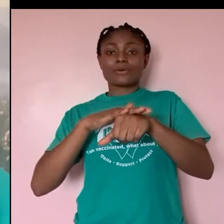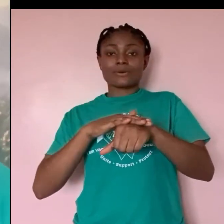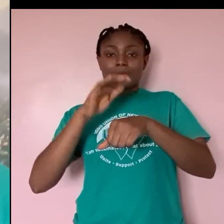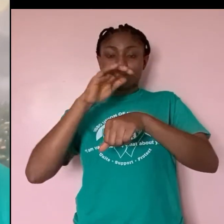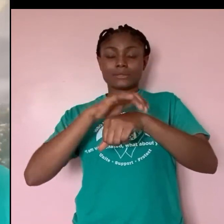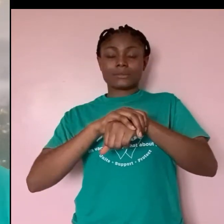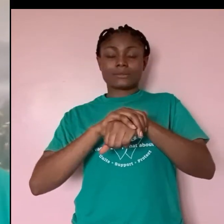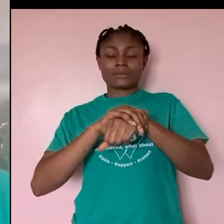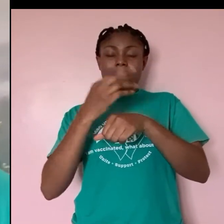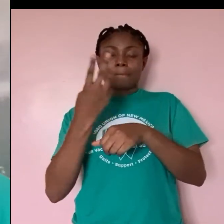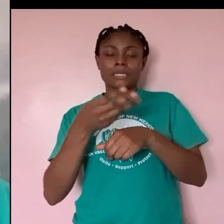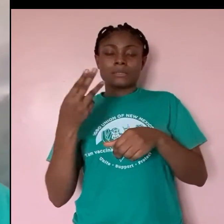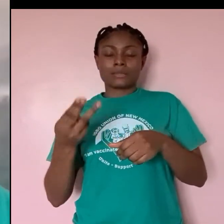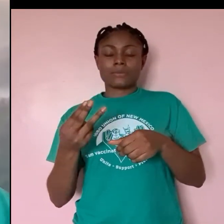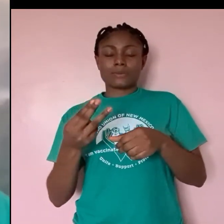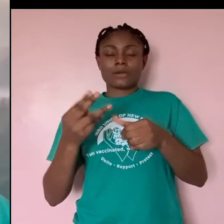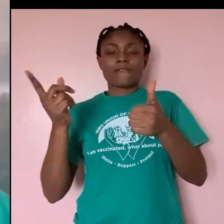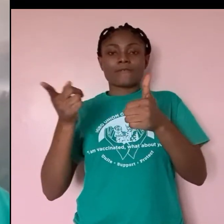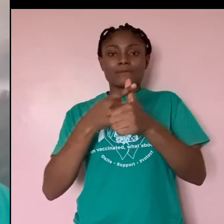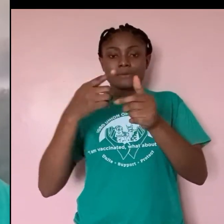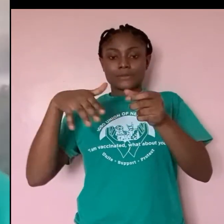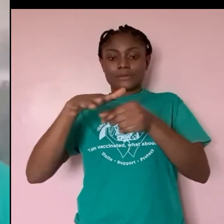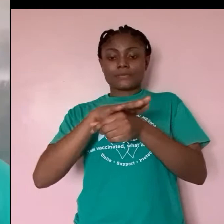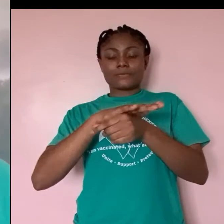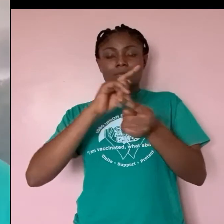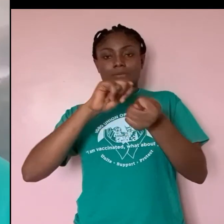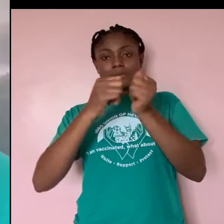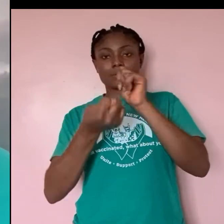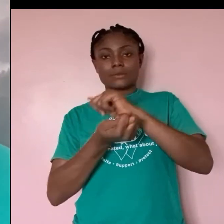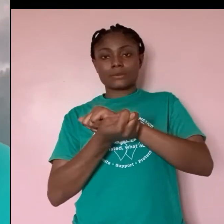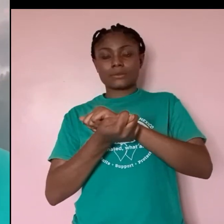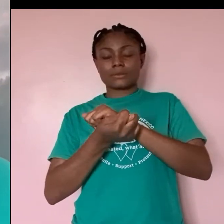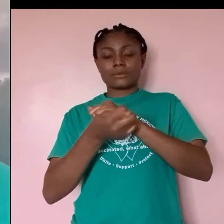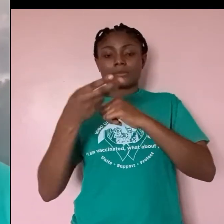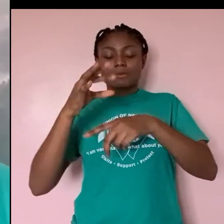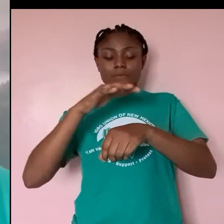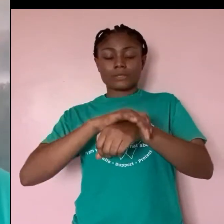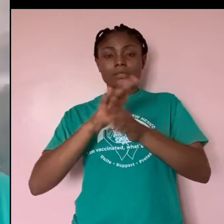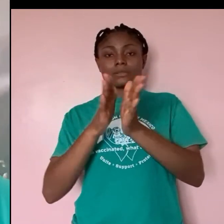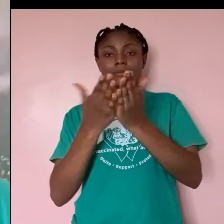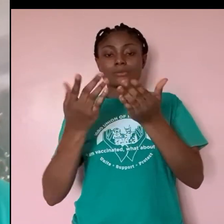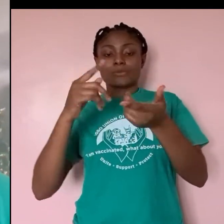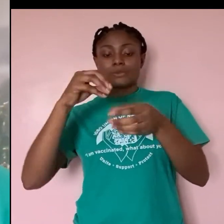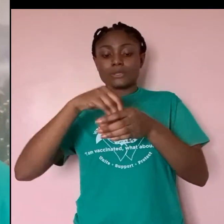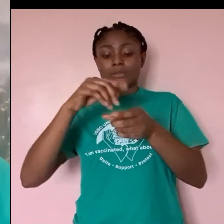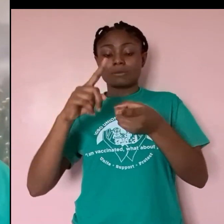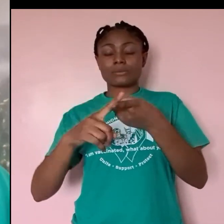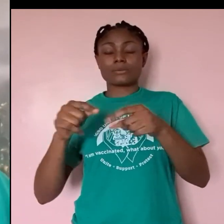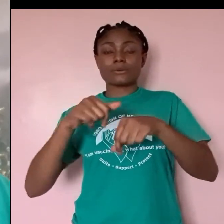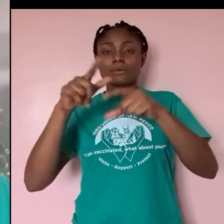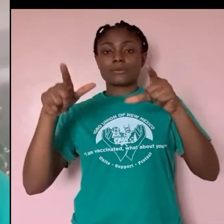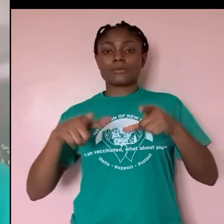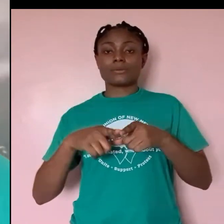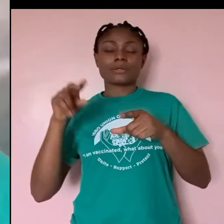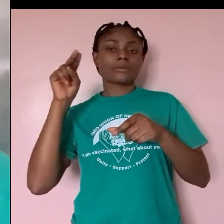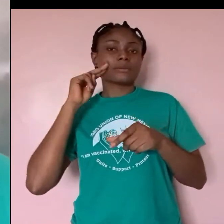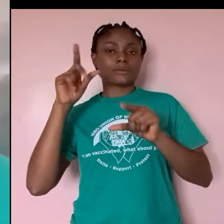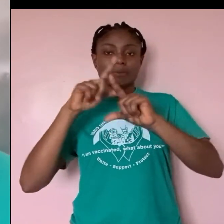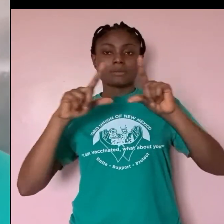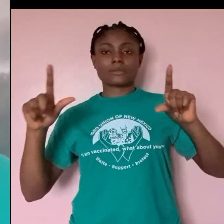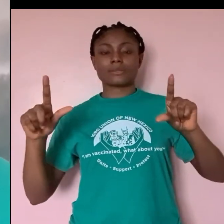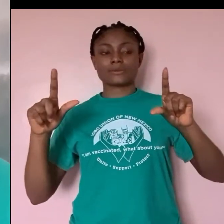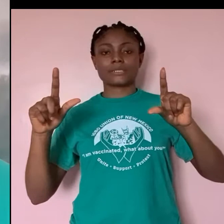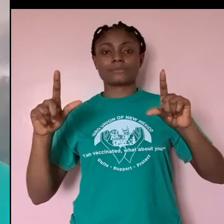literacy material, the first full translation of a literacy work into Indigenous Nigerian